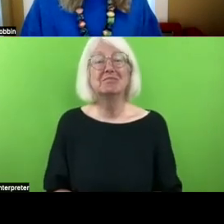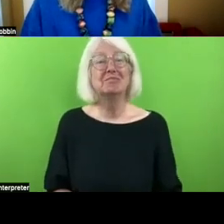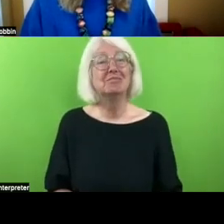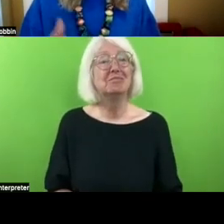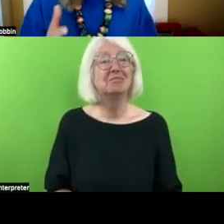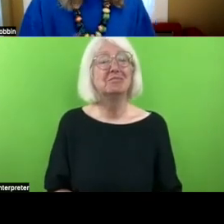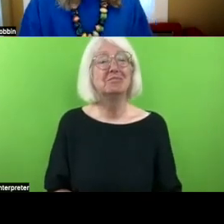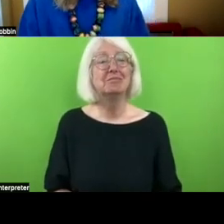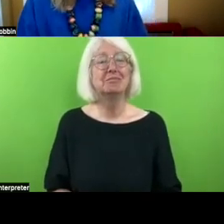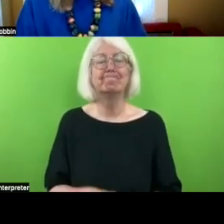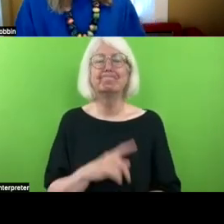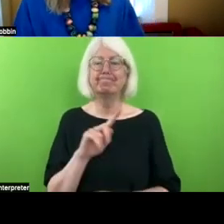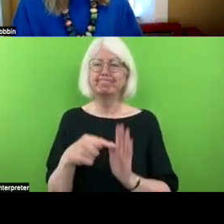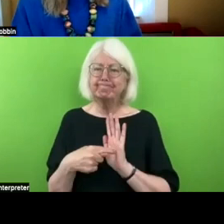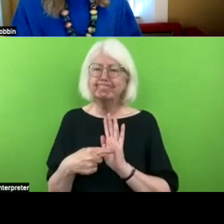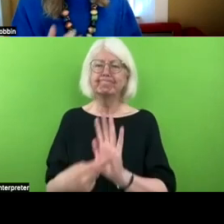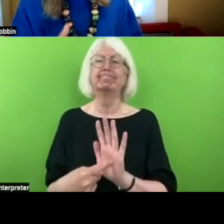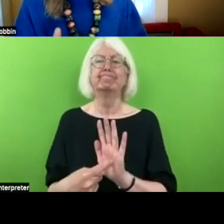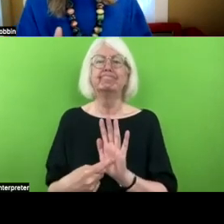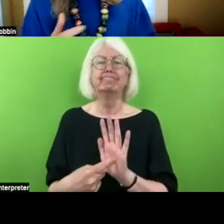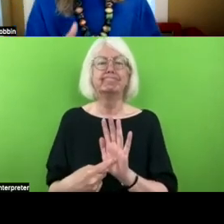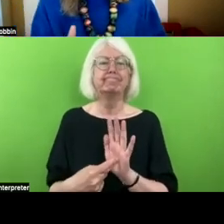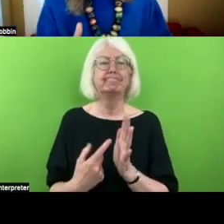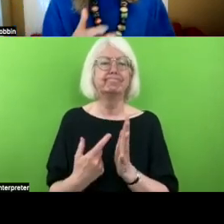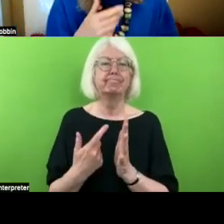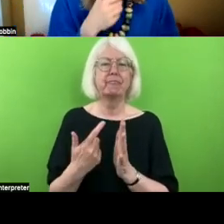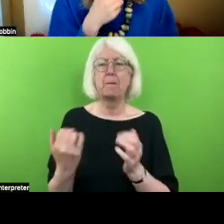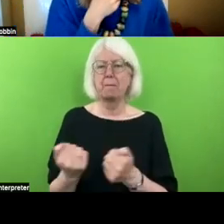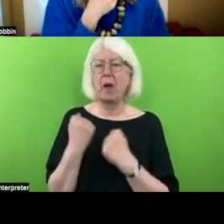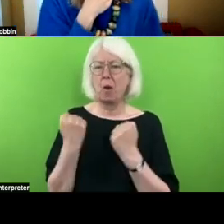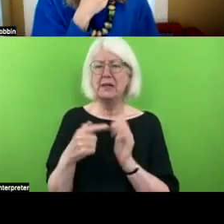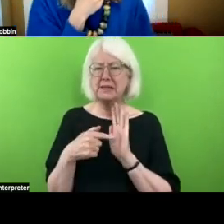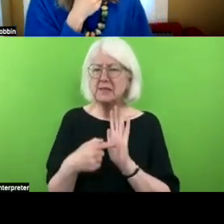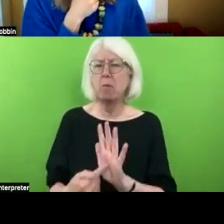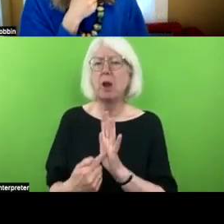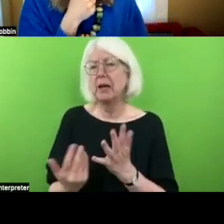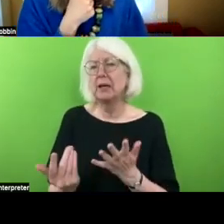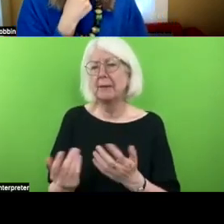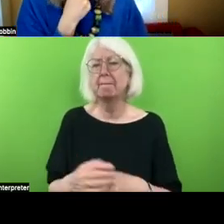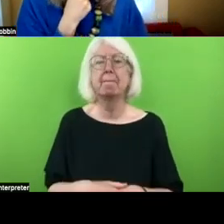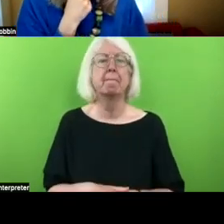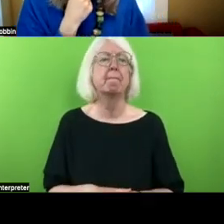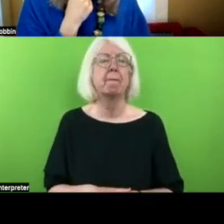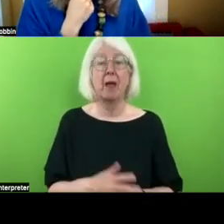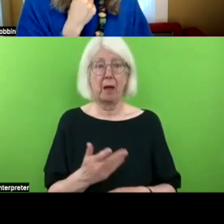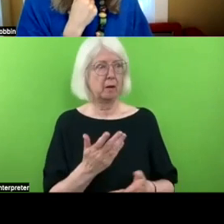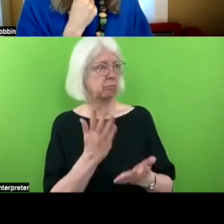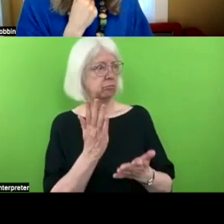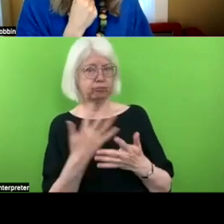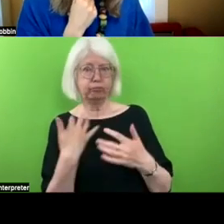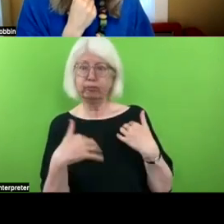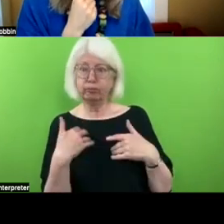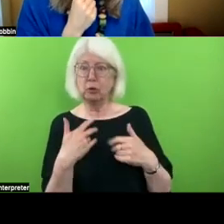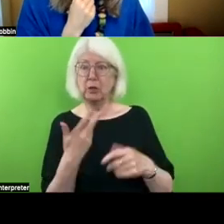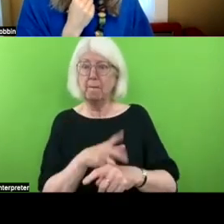just look at symbolic power, which, as I said, came through in the interviews and was really interesting to hear bishops pondering